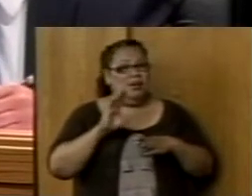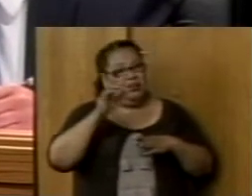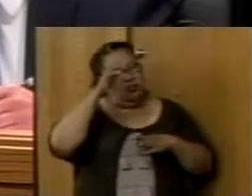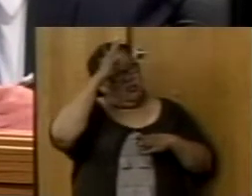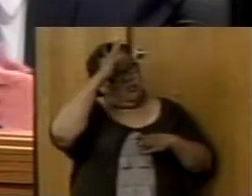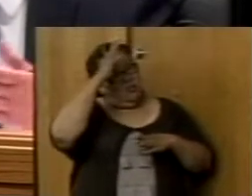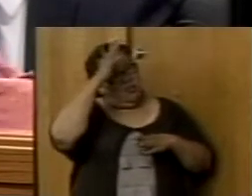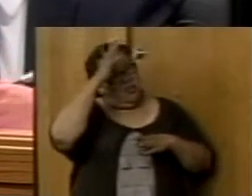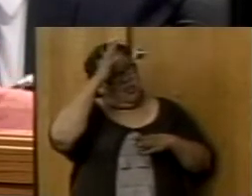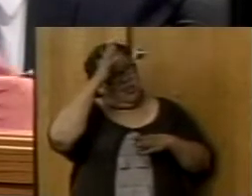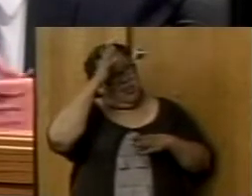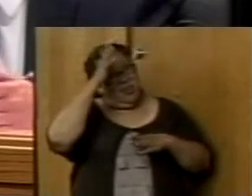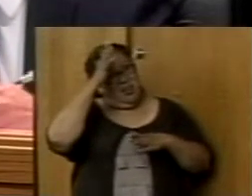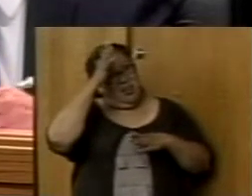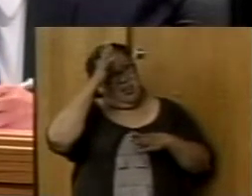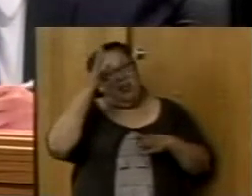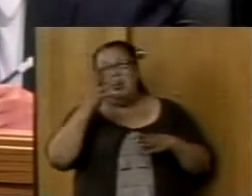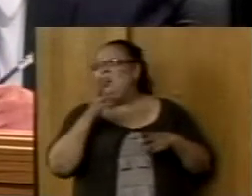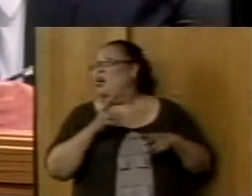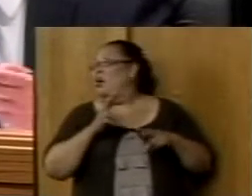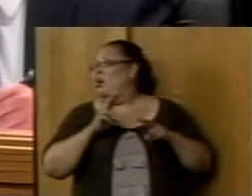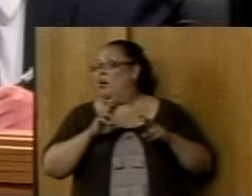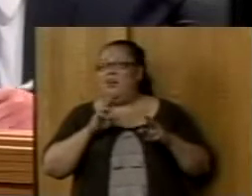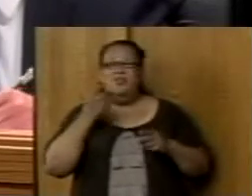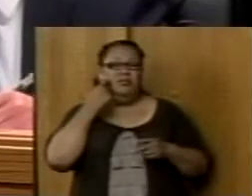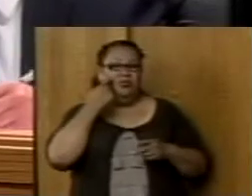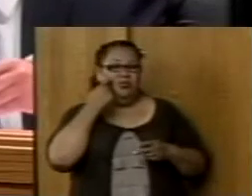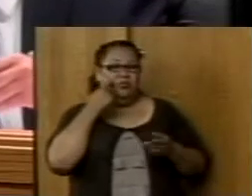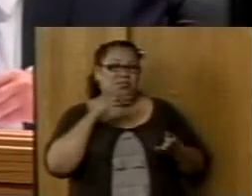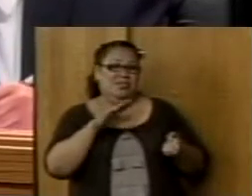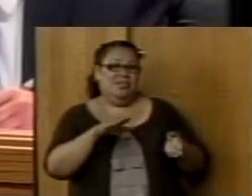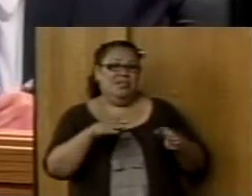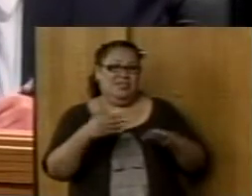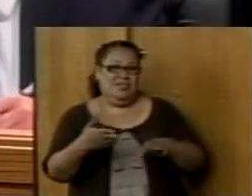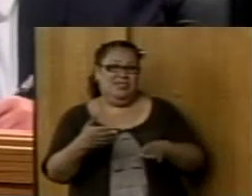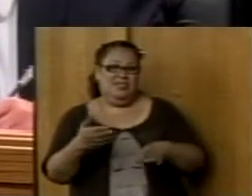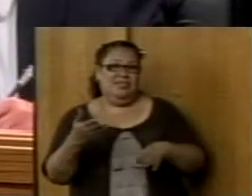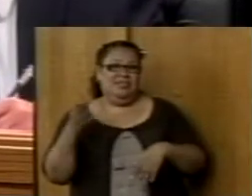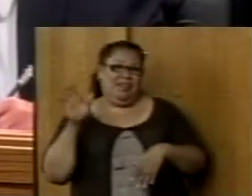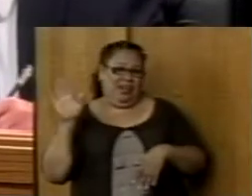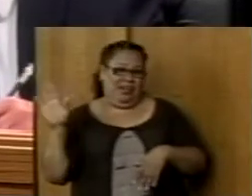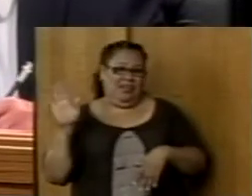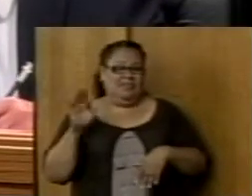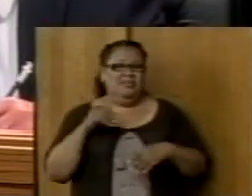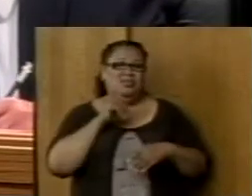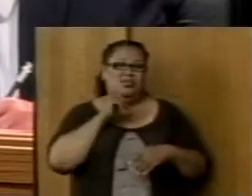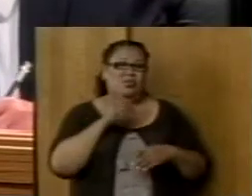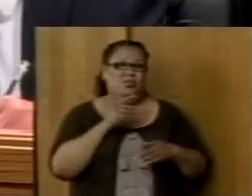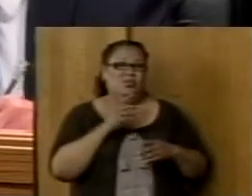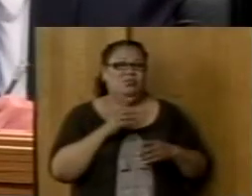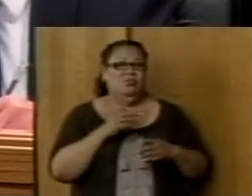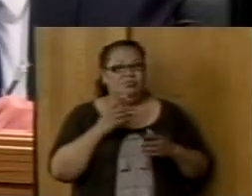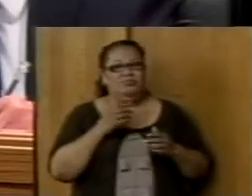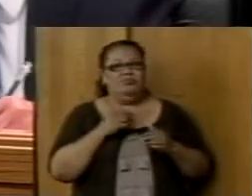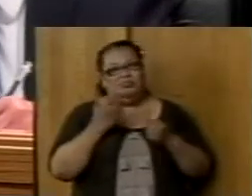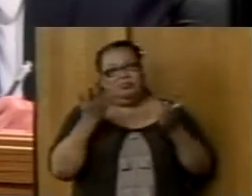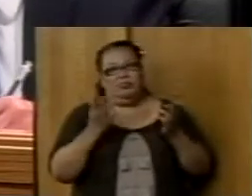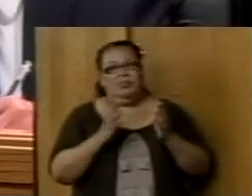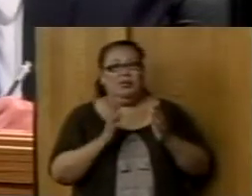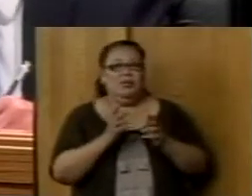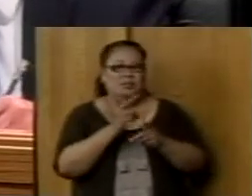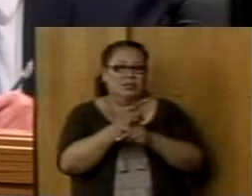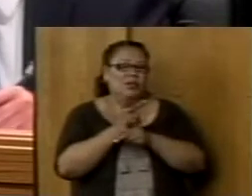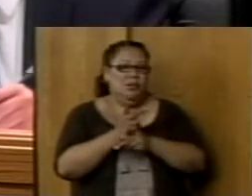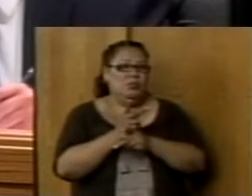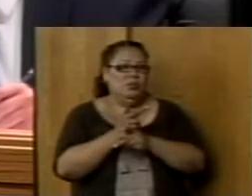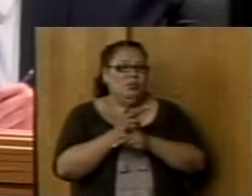here very, very recently. So please keep her and her family in your minds and in your prayers. Moving on to roll call, Mr.